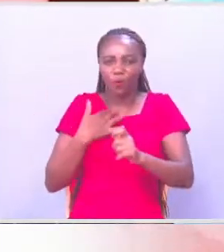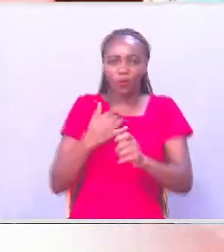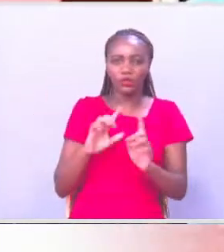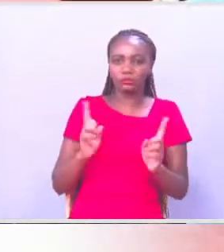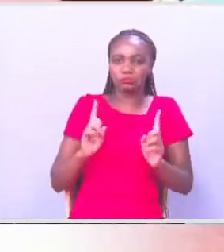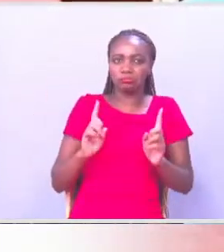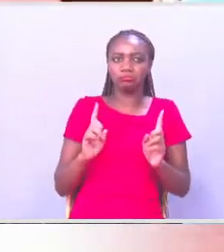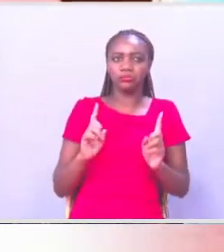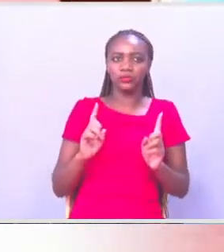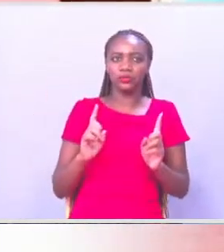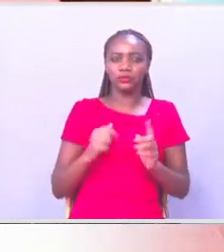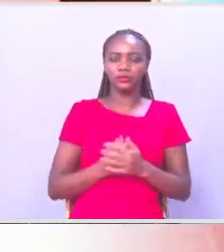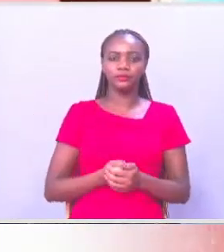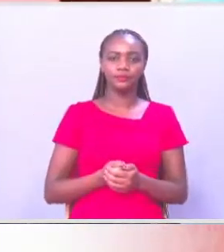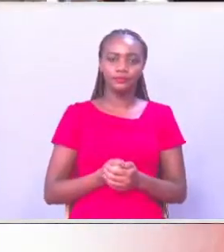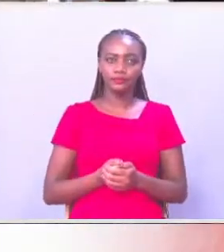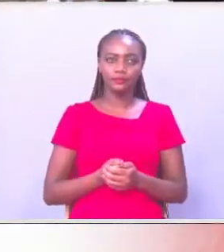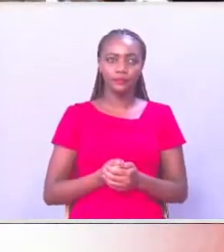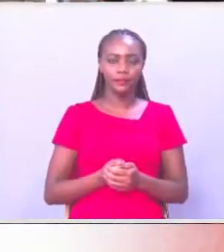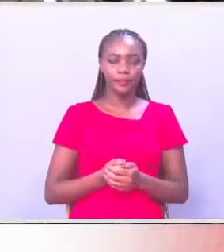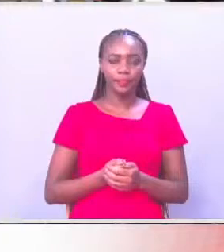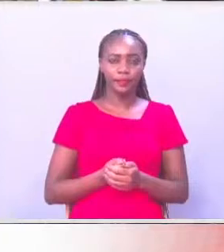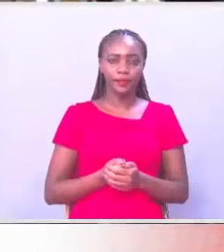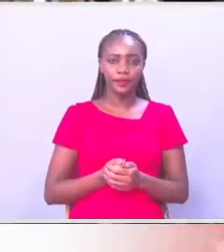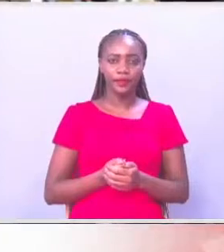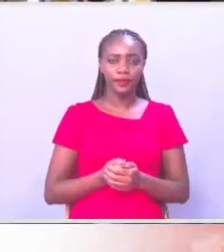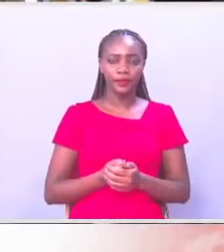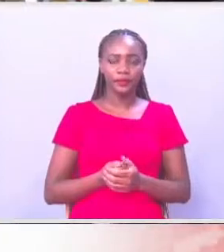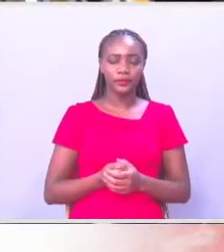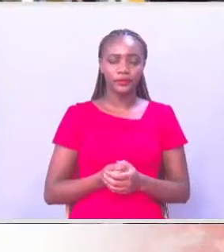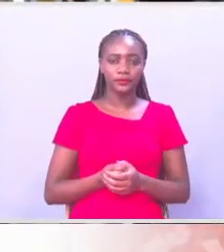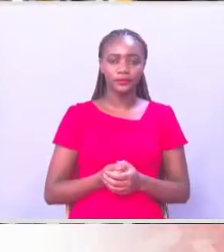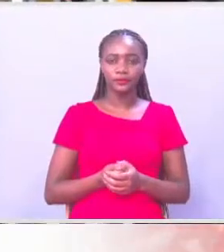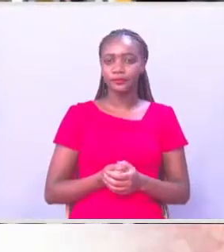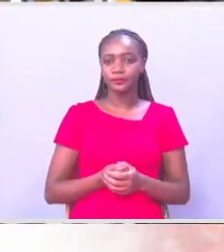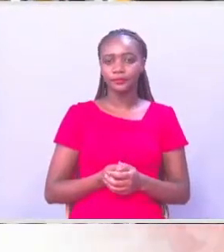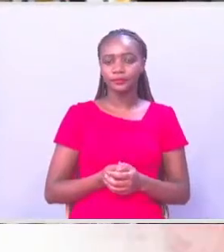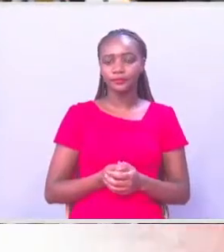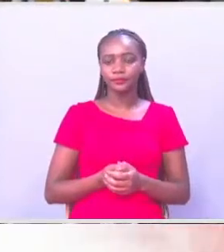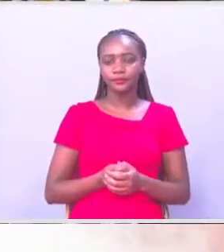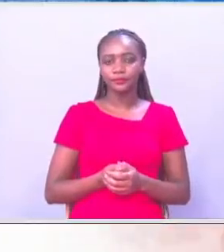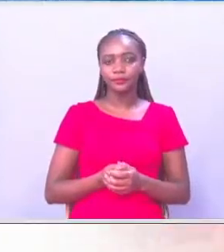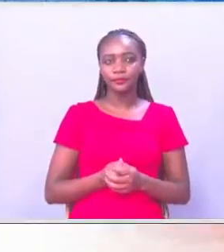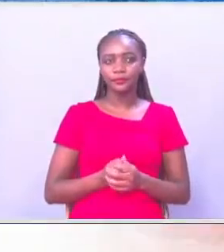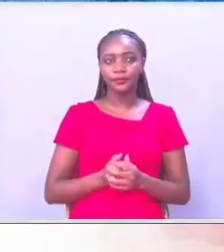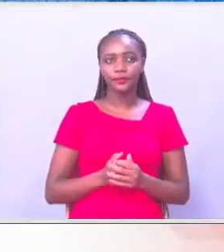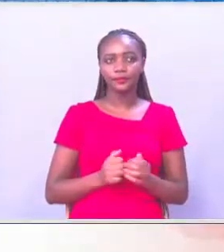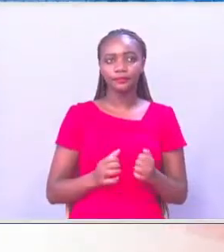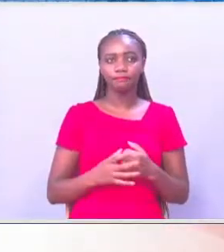We don't want people to break their parties. Vincent Karoki, TV47, Nairobi.